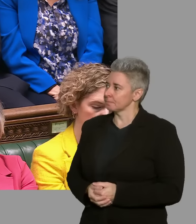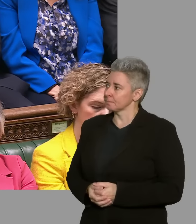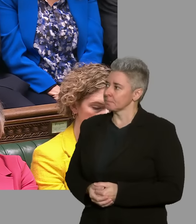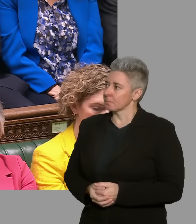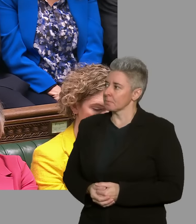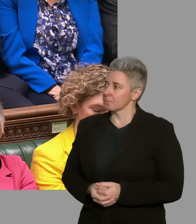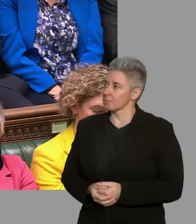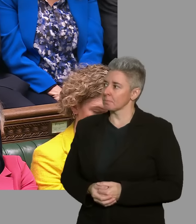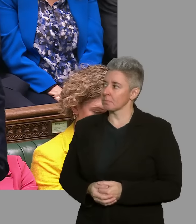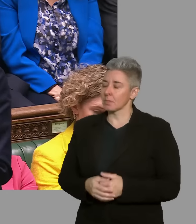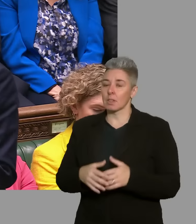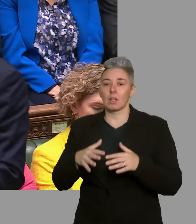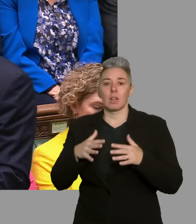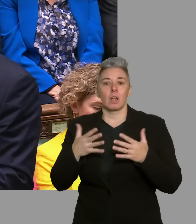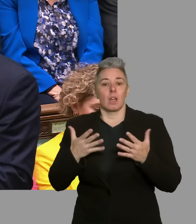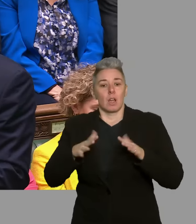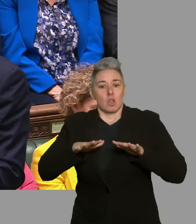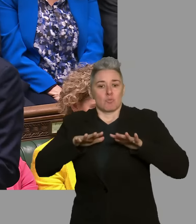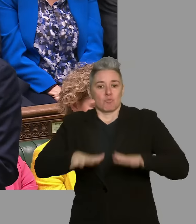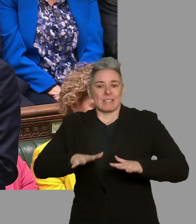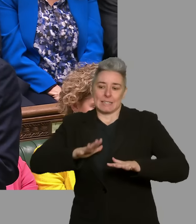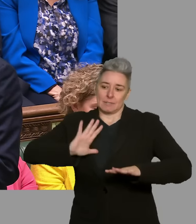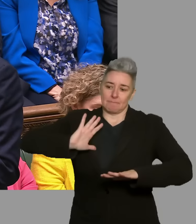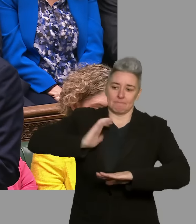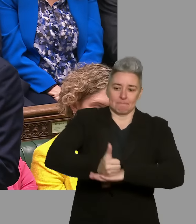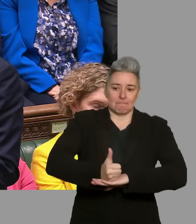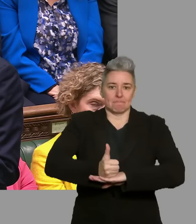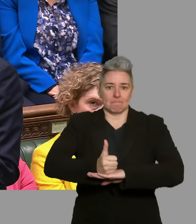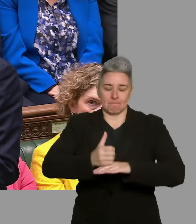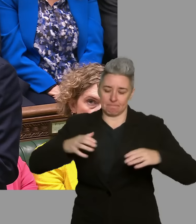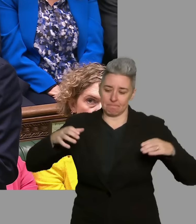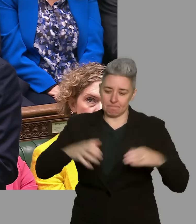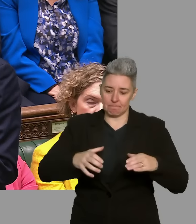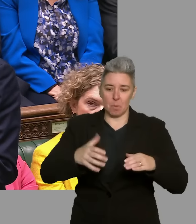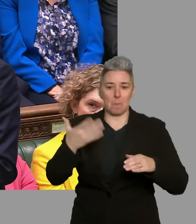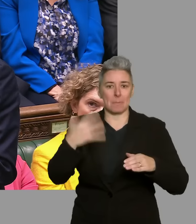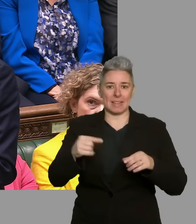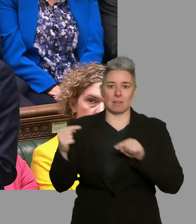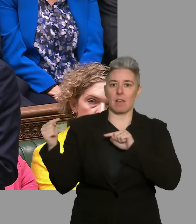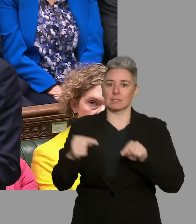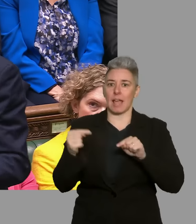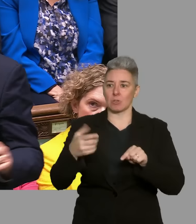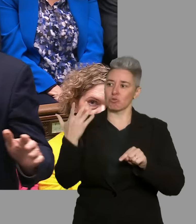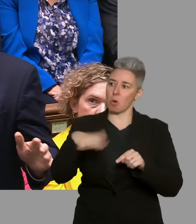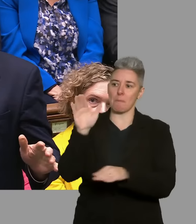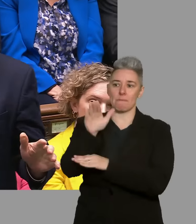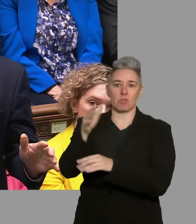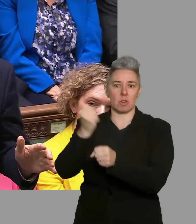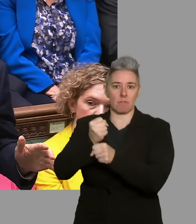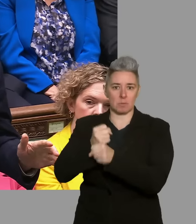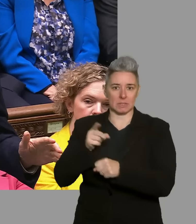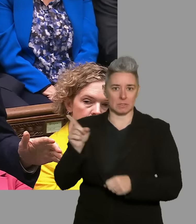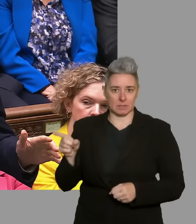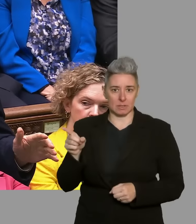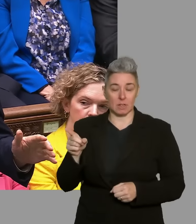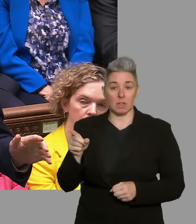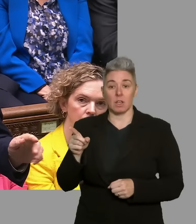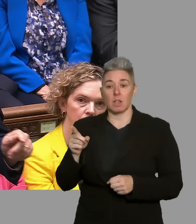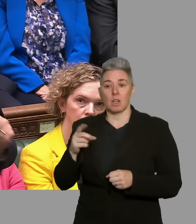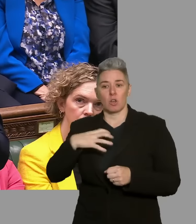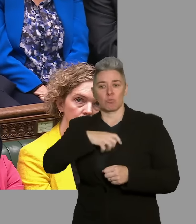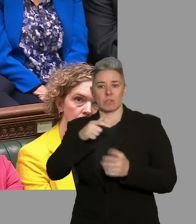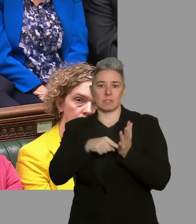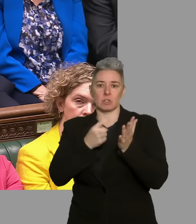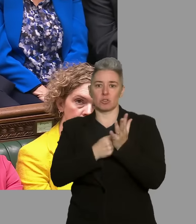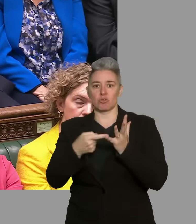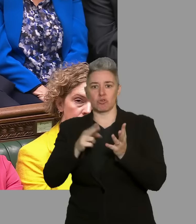from a foreign government. President Trump is trying to destroy our BBC, not because he cares about the